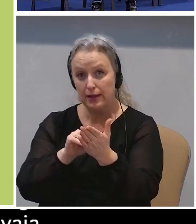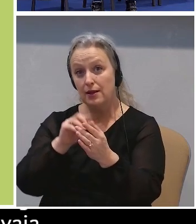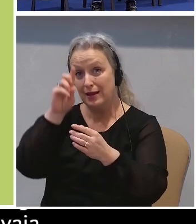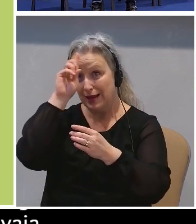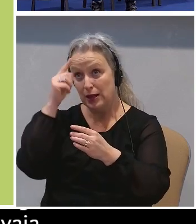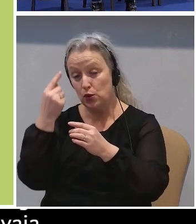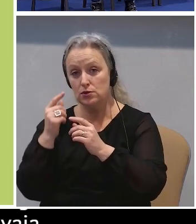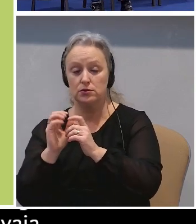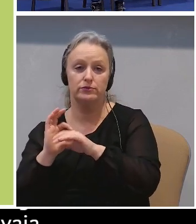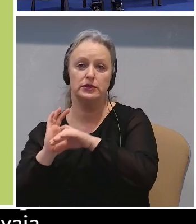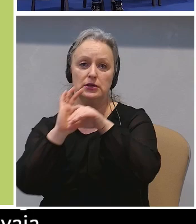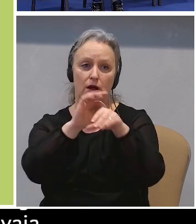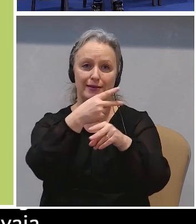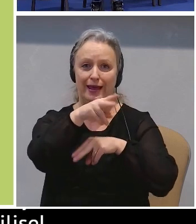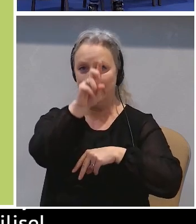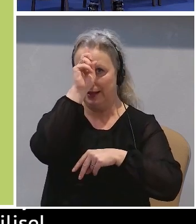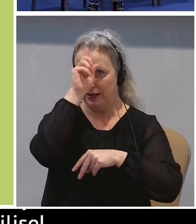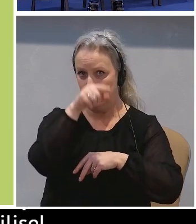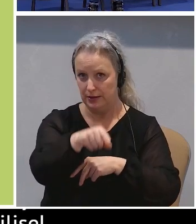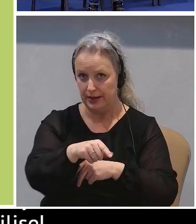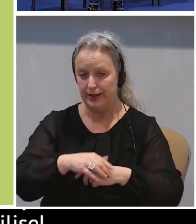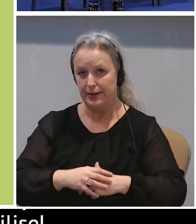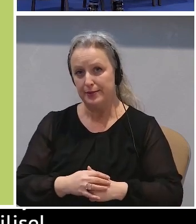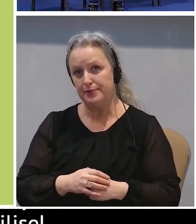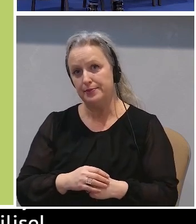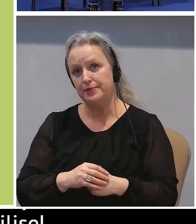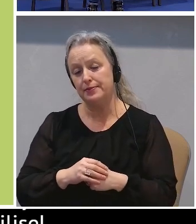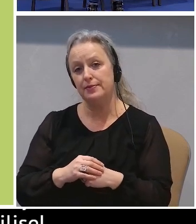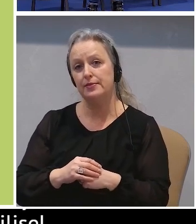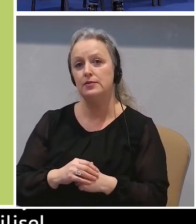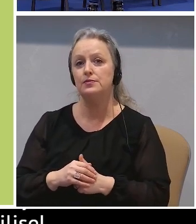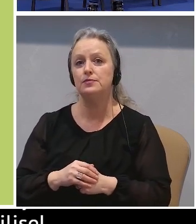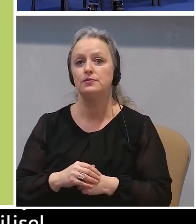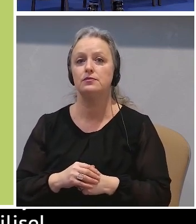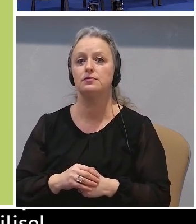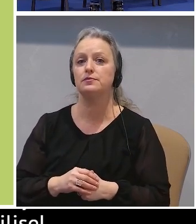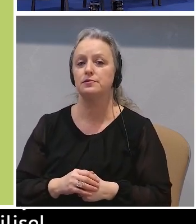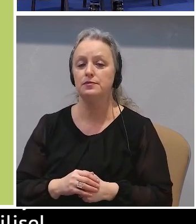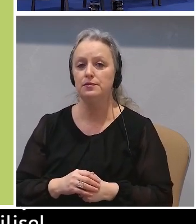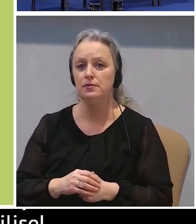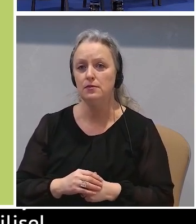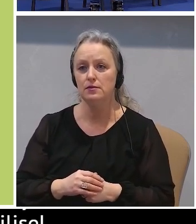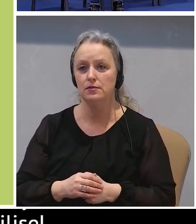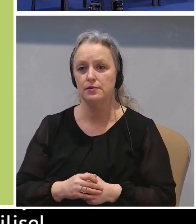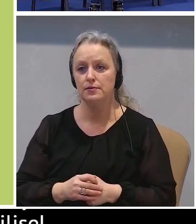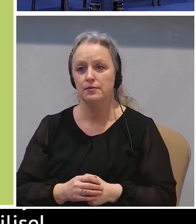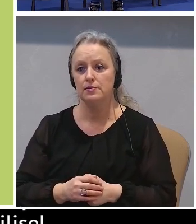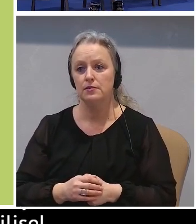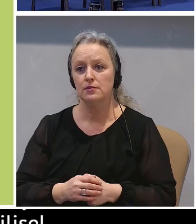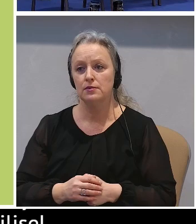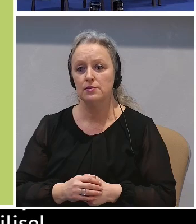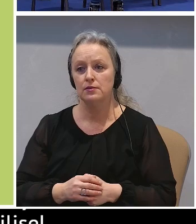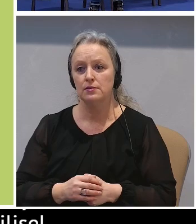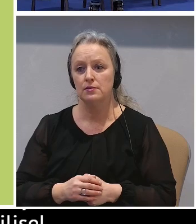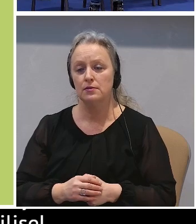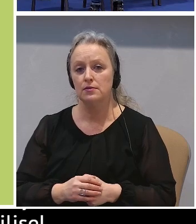another country. The sponsor has to ensure that the patient is equally covered in another country, and this is what makes difficult also to